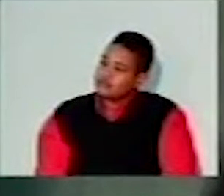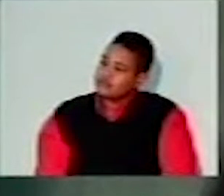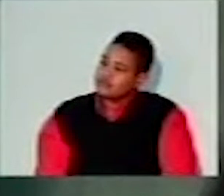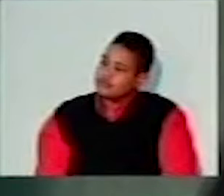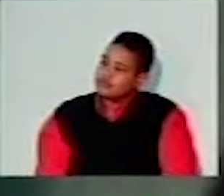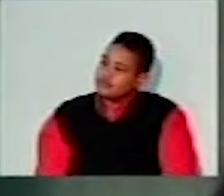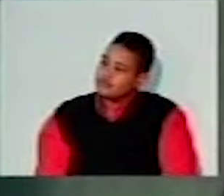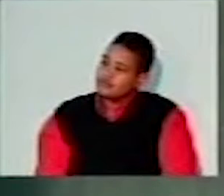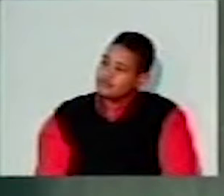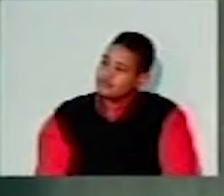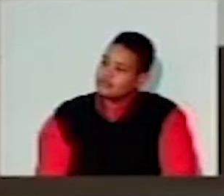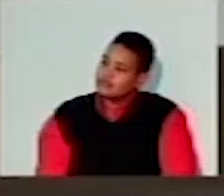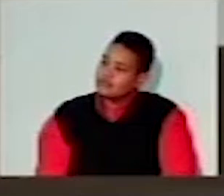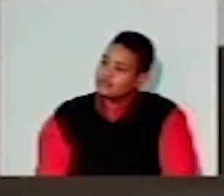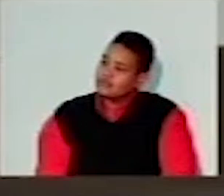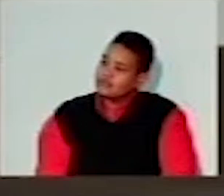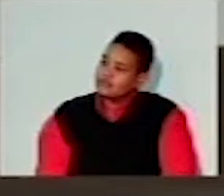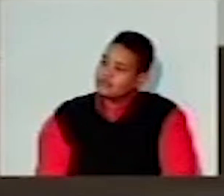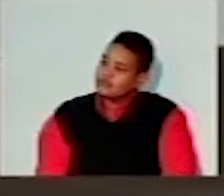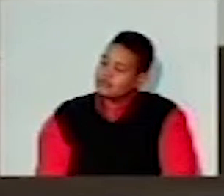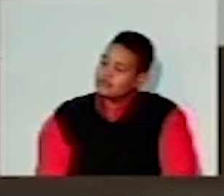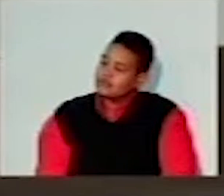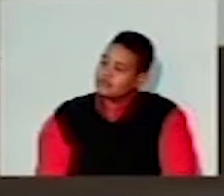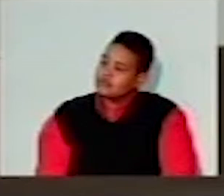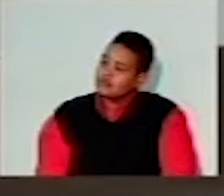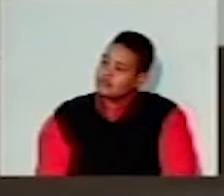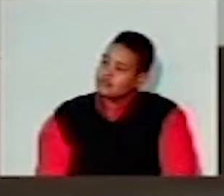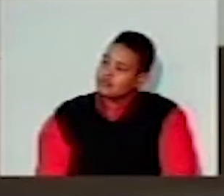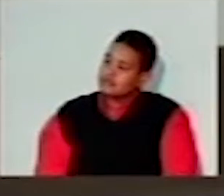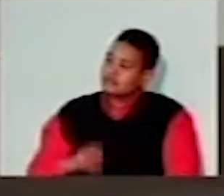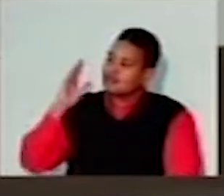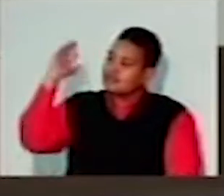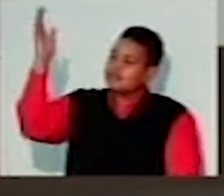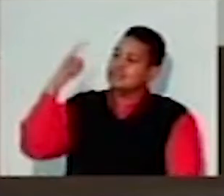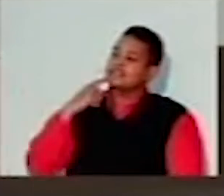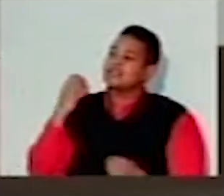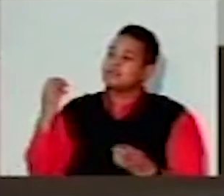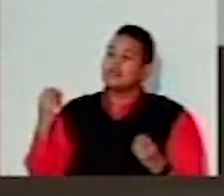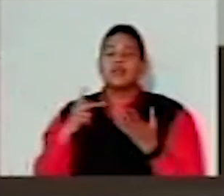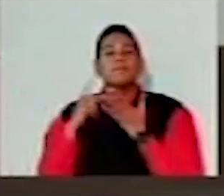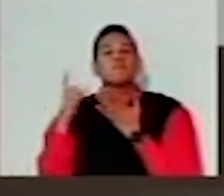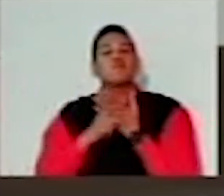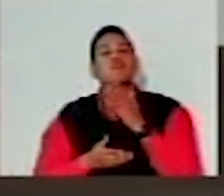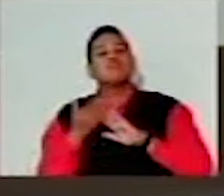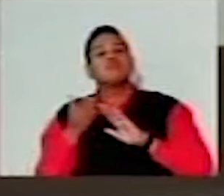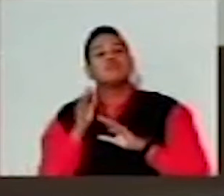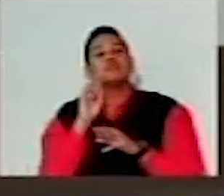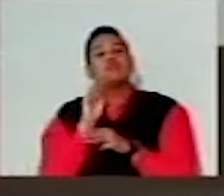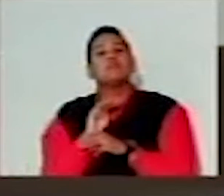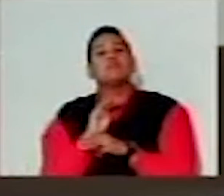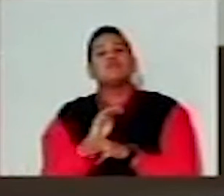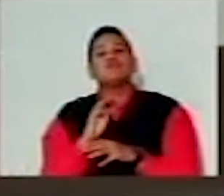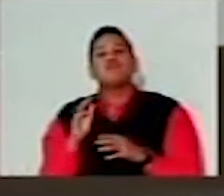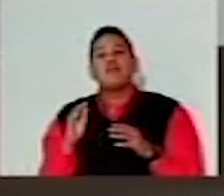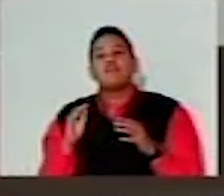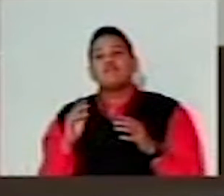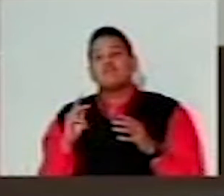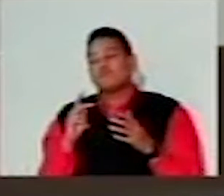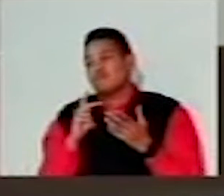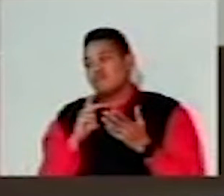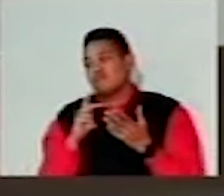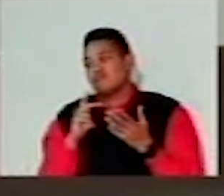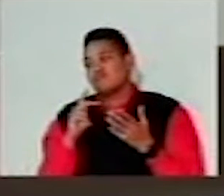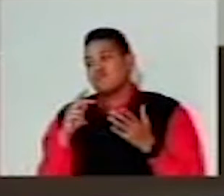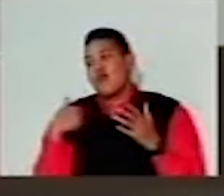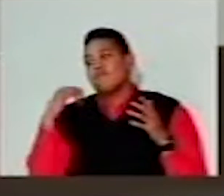And Mr. Speaker, as I indicated, there are many programs in the Ministry of Justice. We have the JUST program, that is the